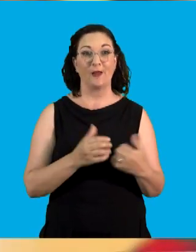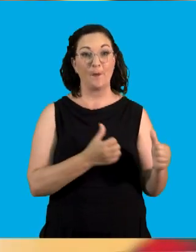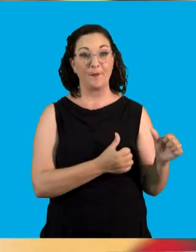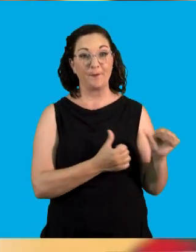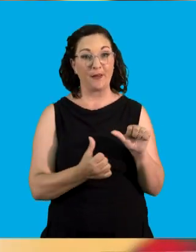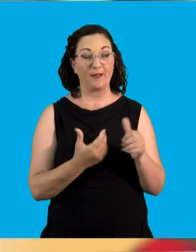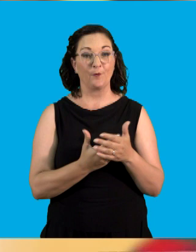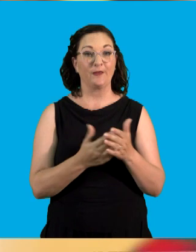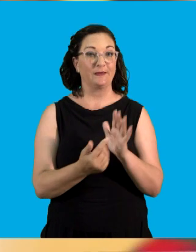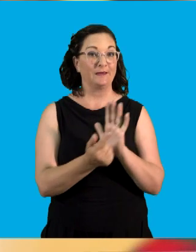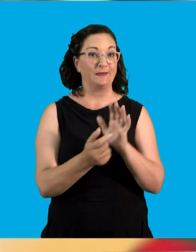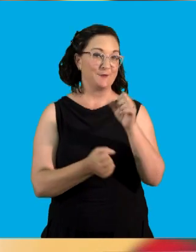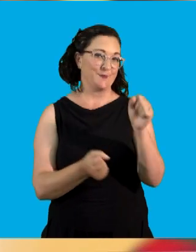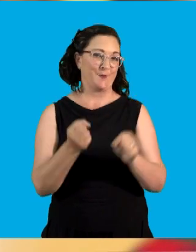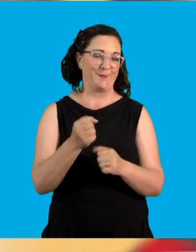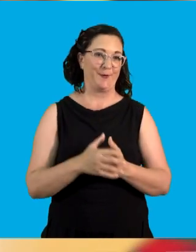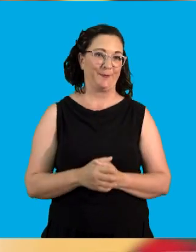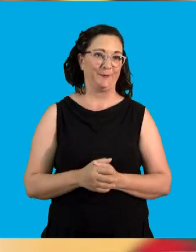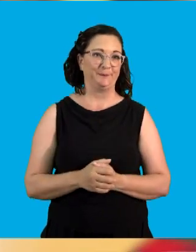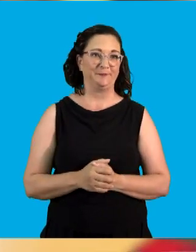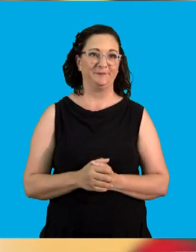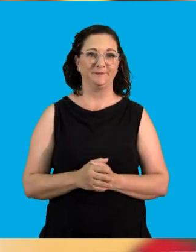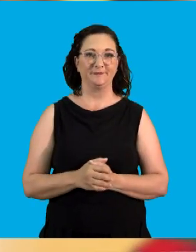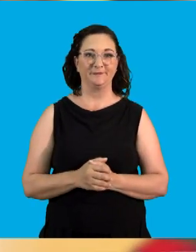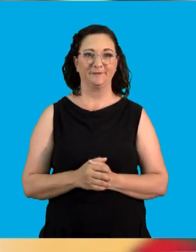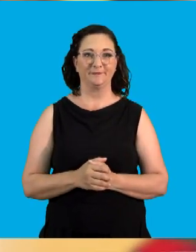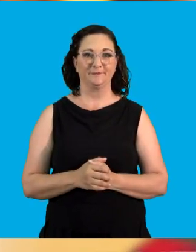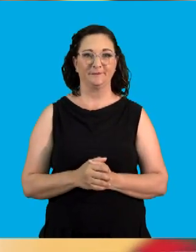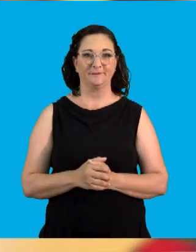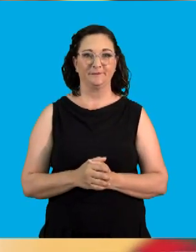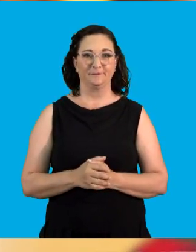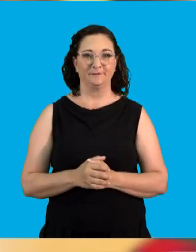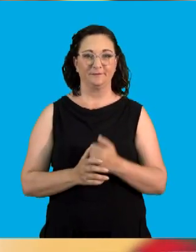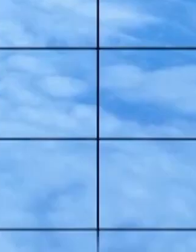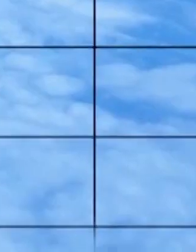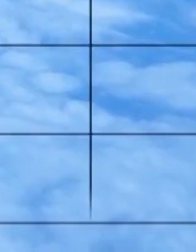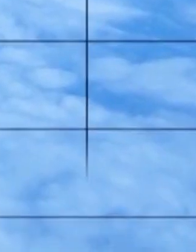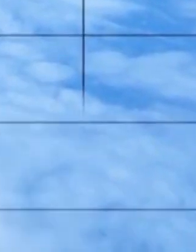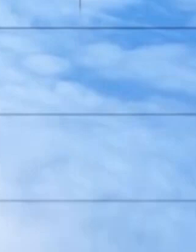questions, and when we come back, we are wrapping up our lesson. Don't go anywhere.